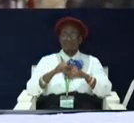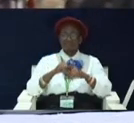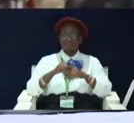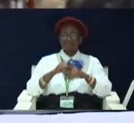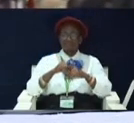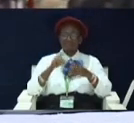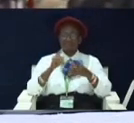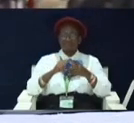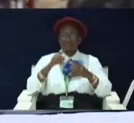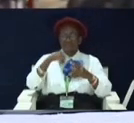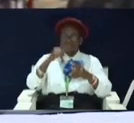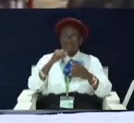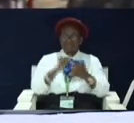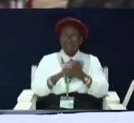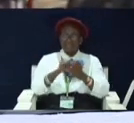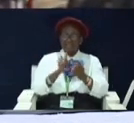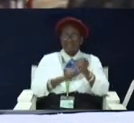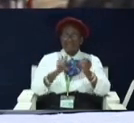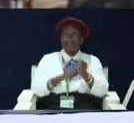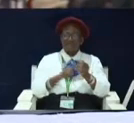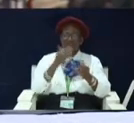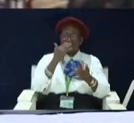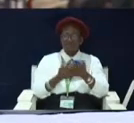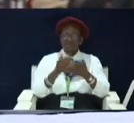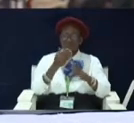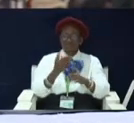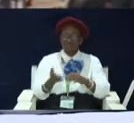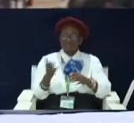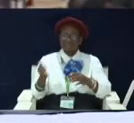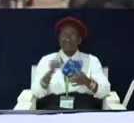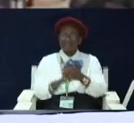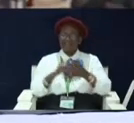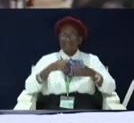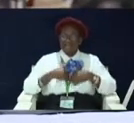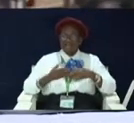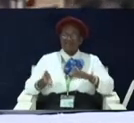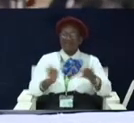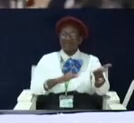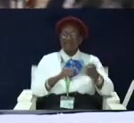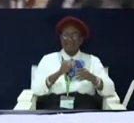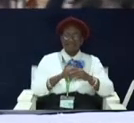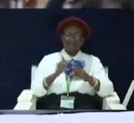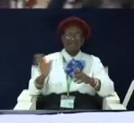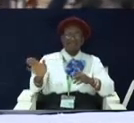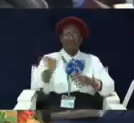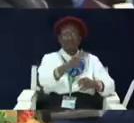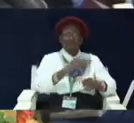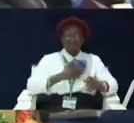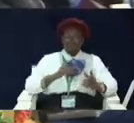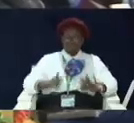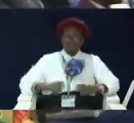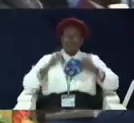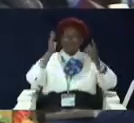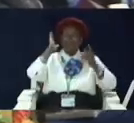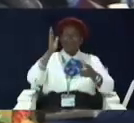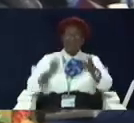to say that every good thing that had died in your life will come back to life tonight. Amen.